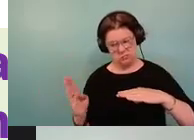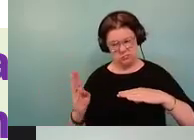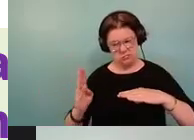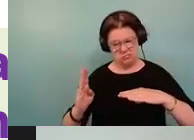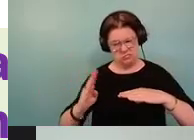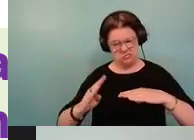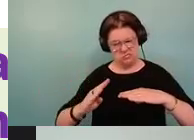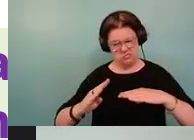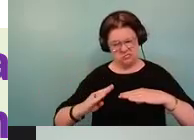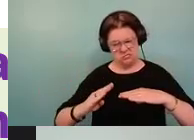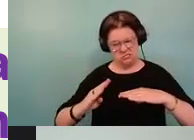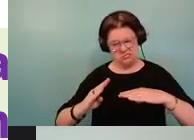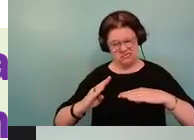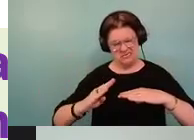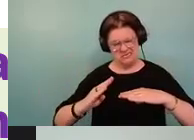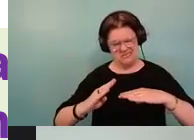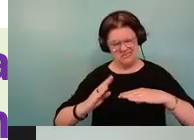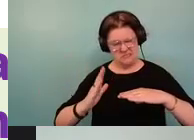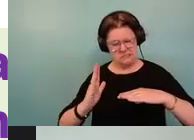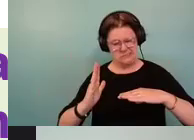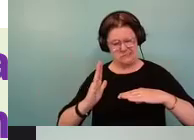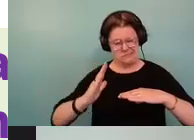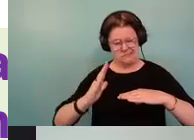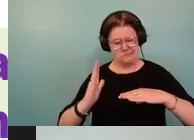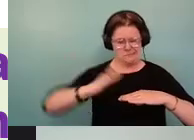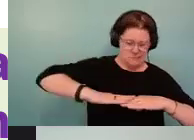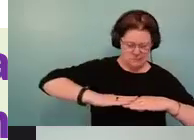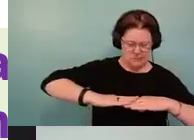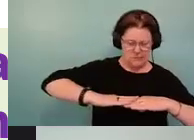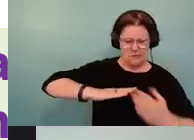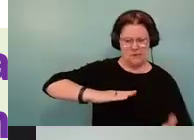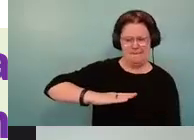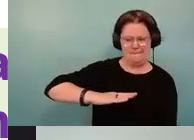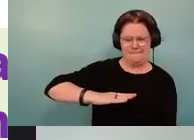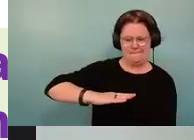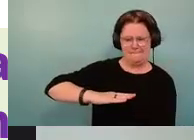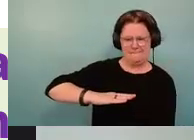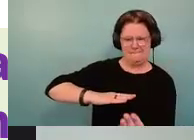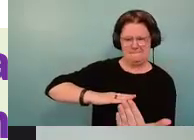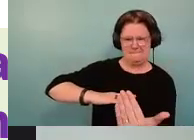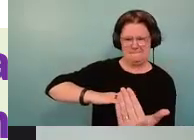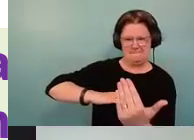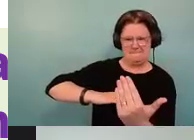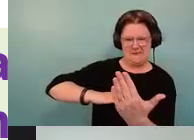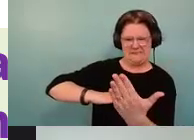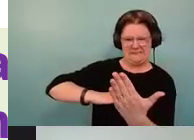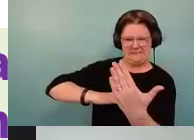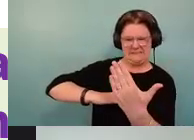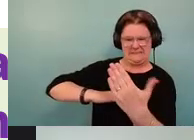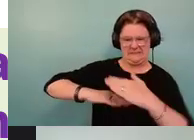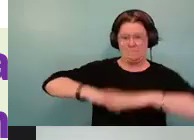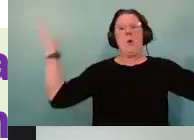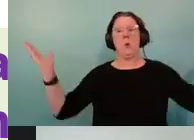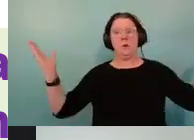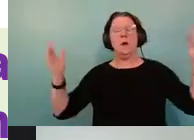in the microwave and you forgot to like pop the seal, it like explosively comes off, right? So I always think of spaghetti